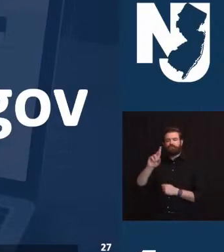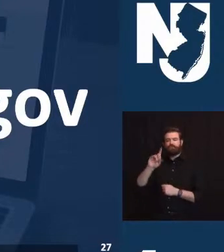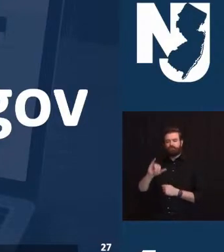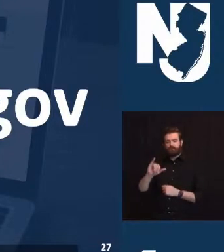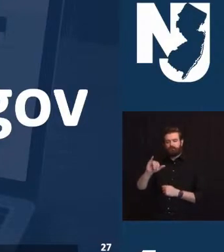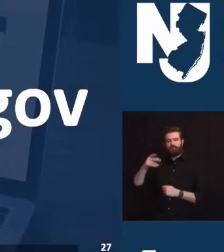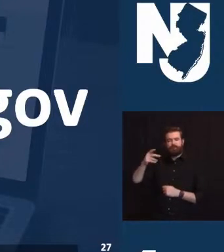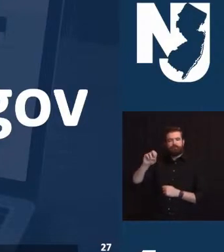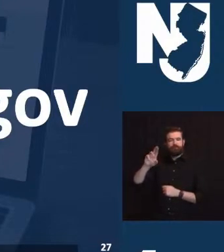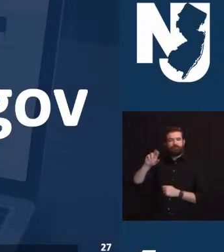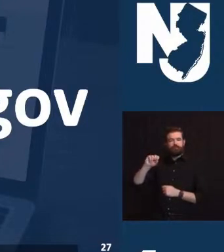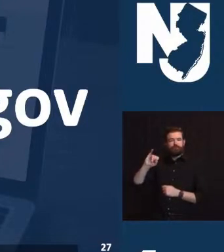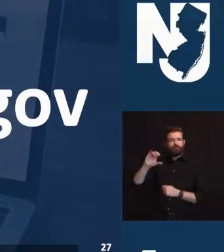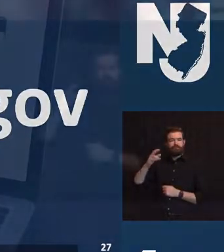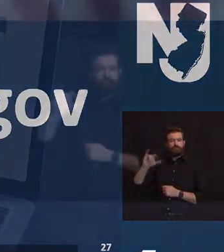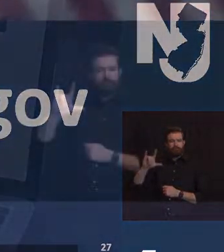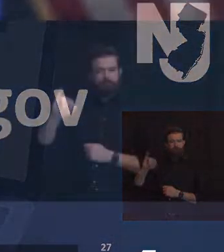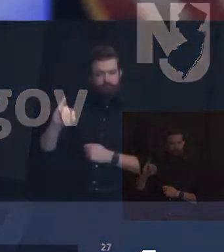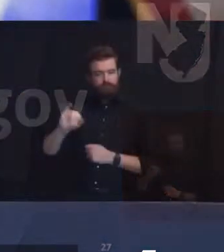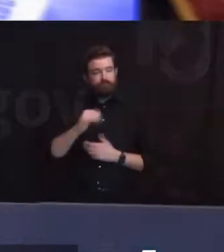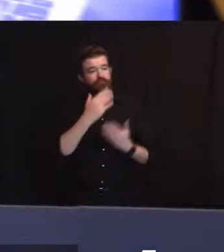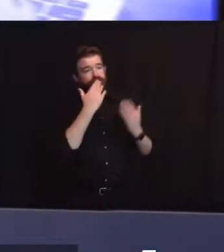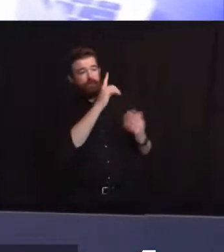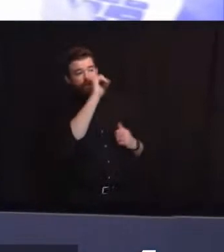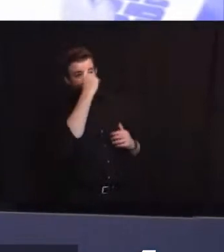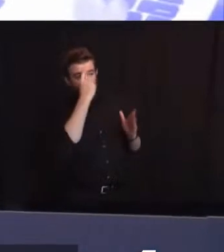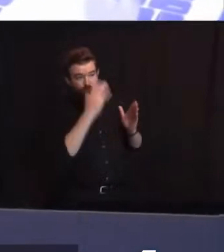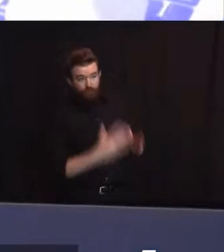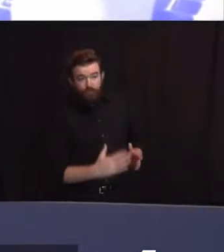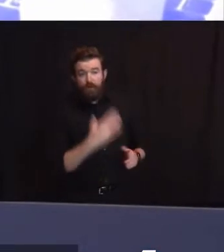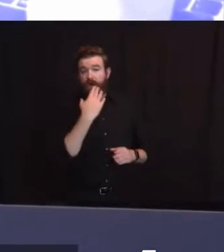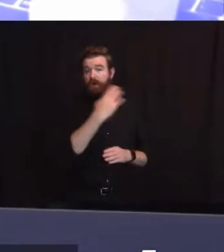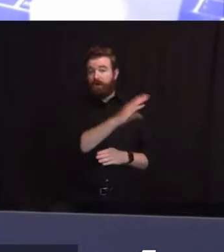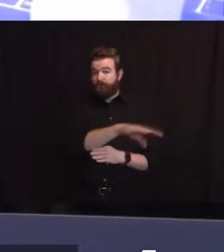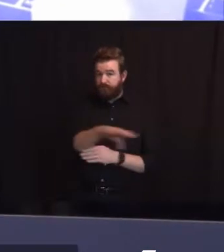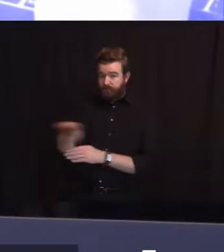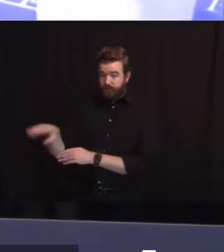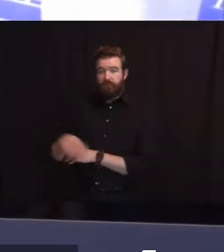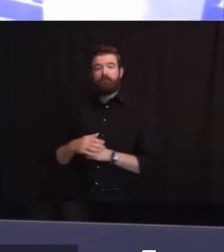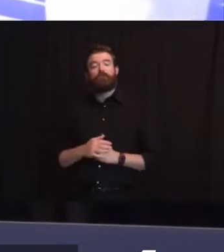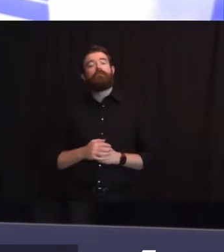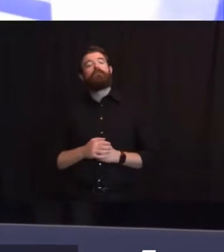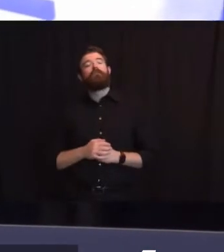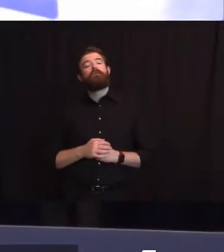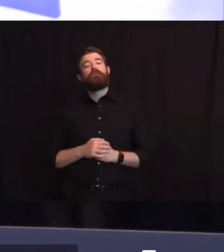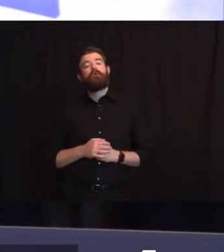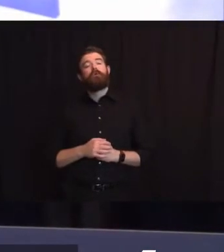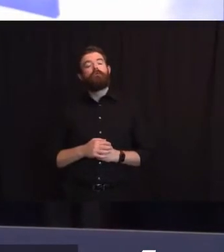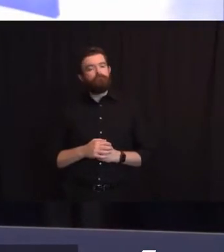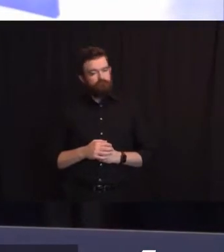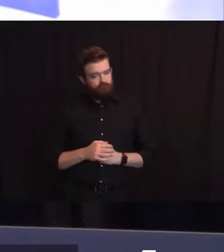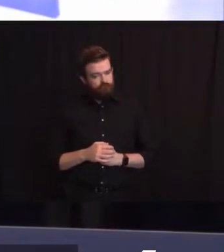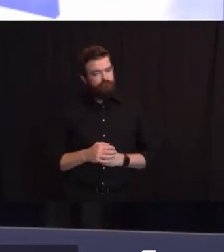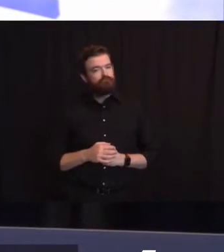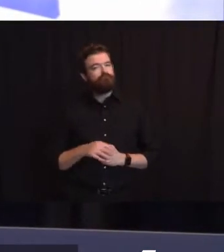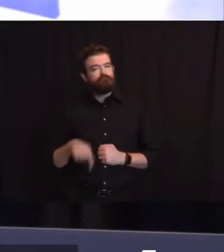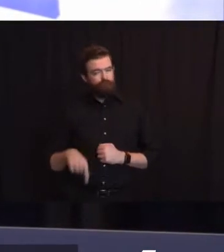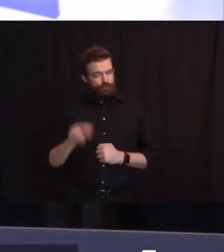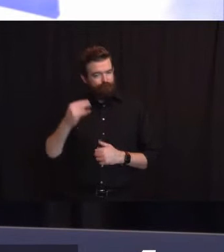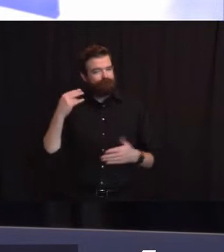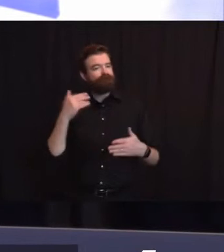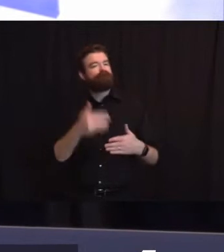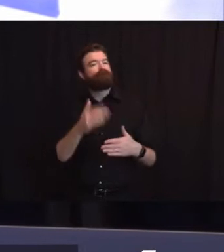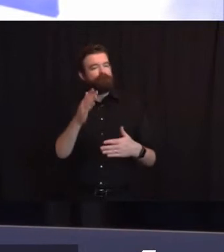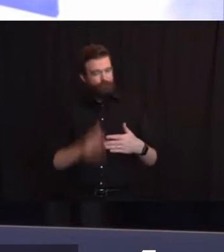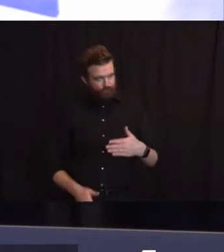Persichilli. Thank you, Governor. Good afternoon. As the Governor shared, the state is moving in the right direction, but we do have reasons to remain